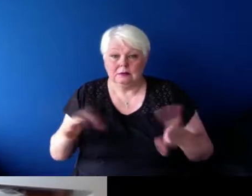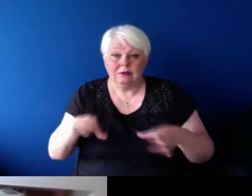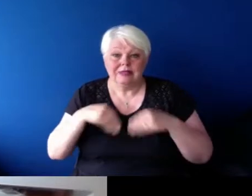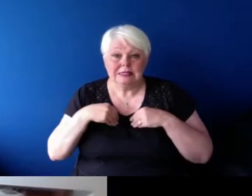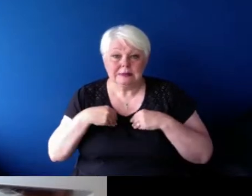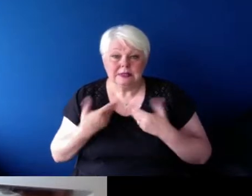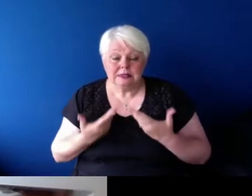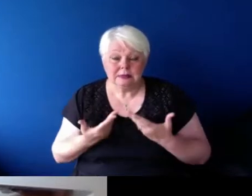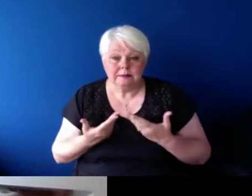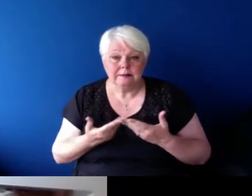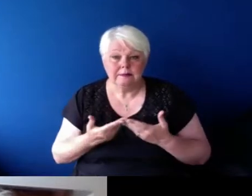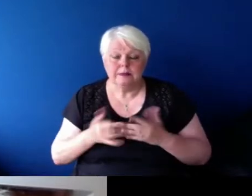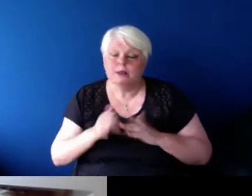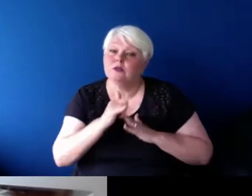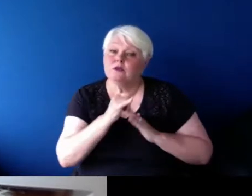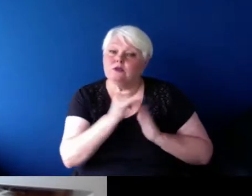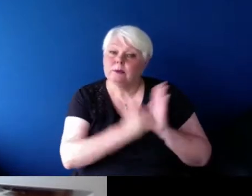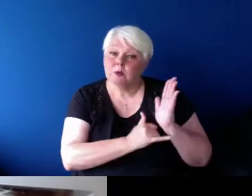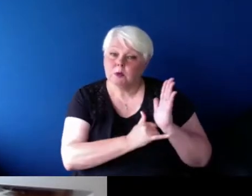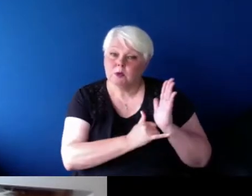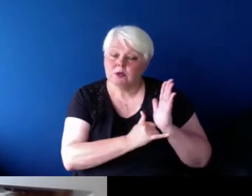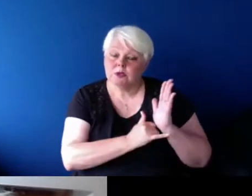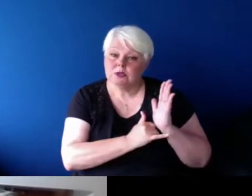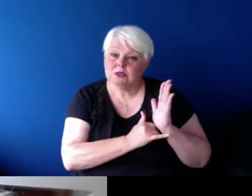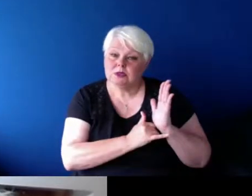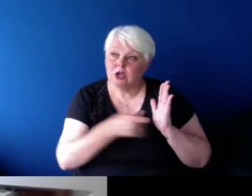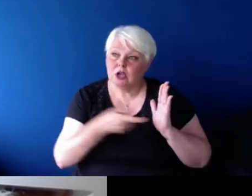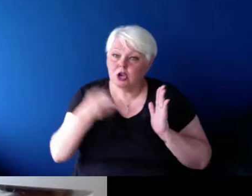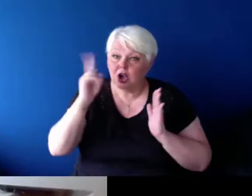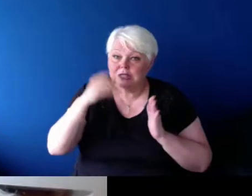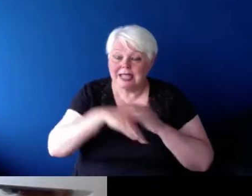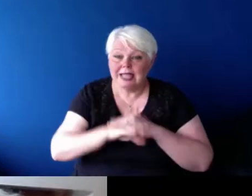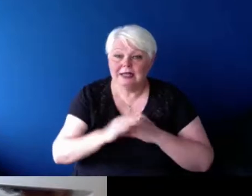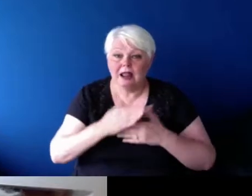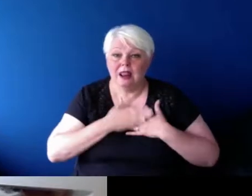And the report, God and Love Unites Us,